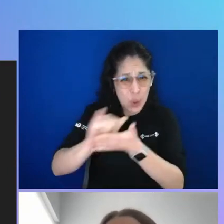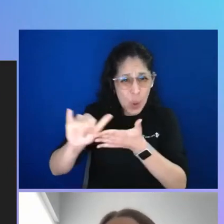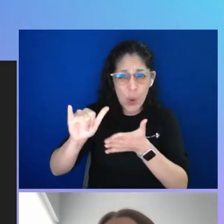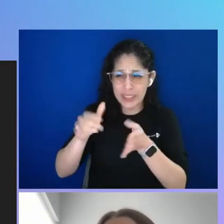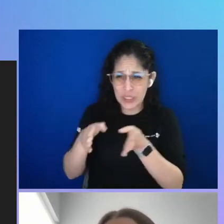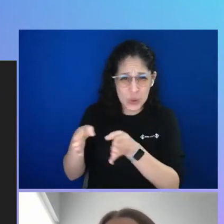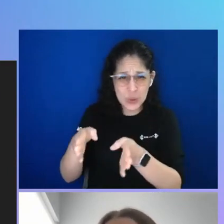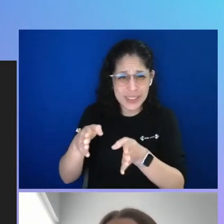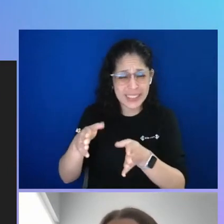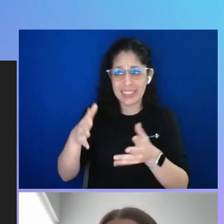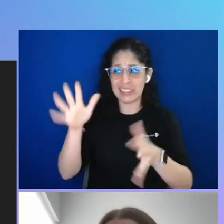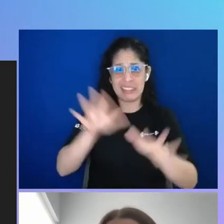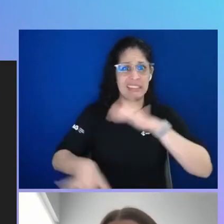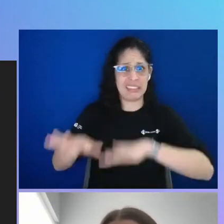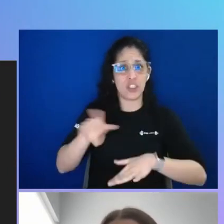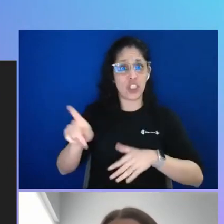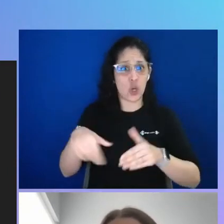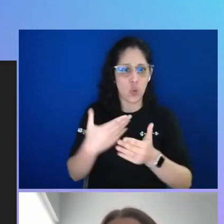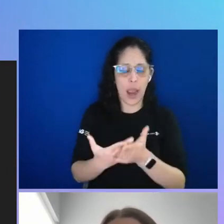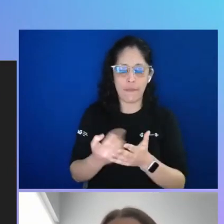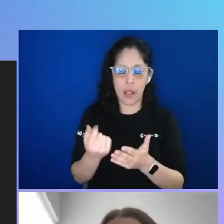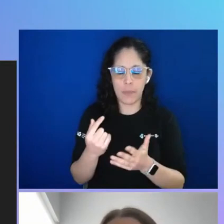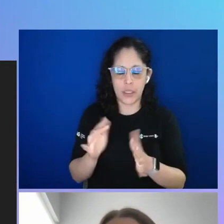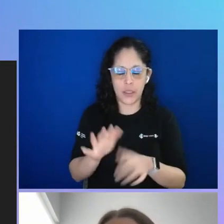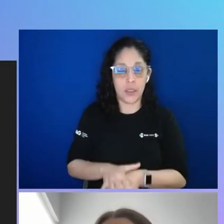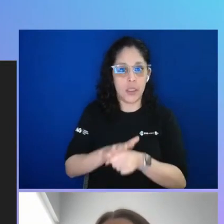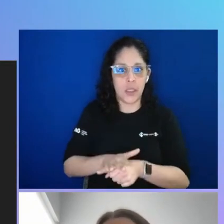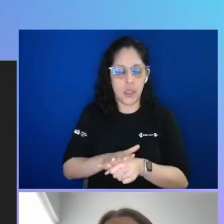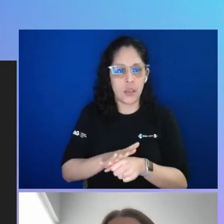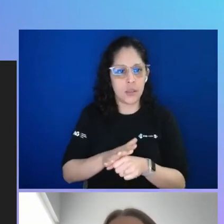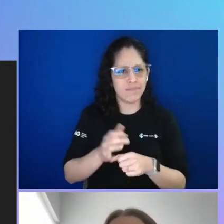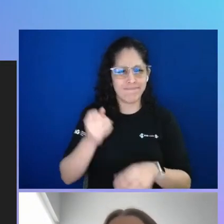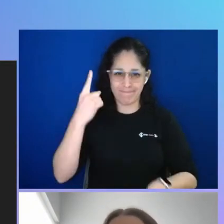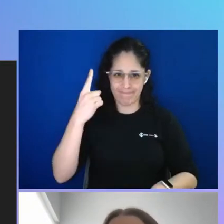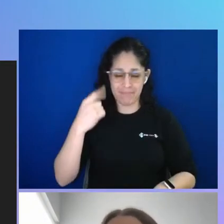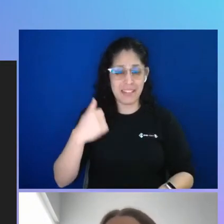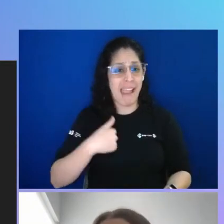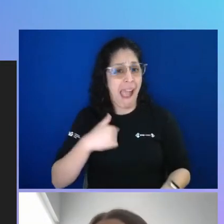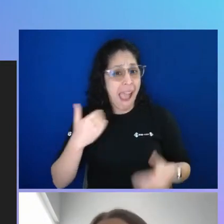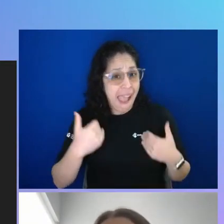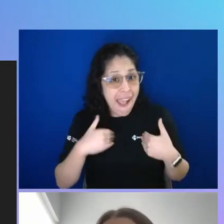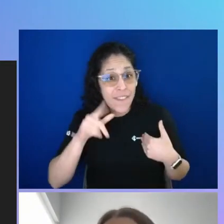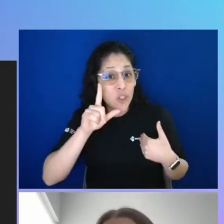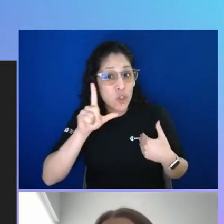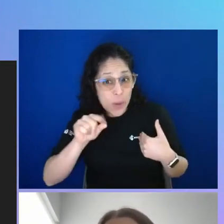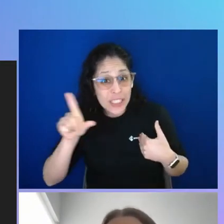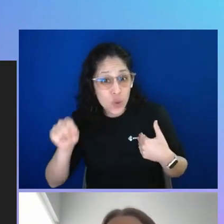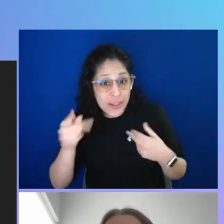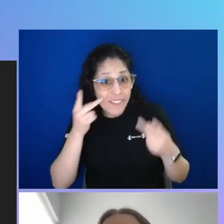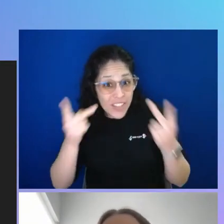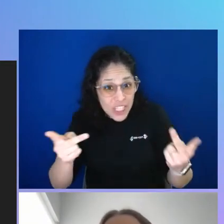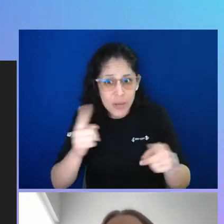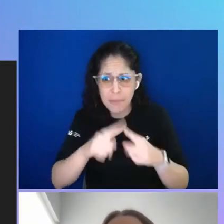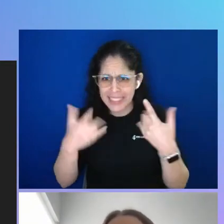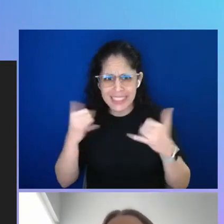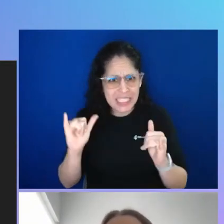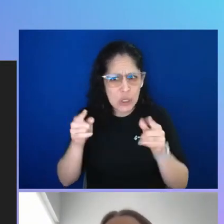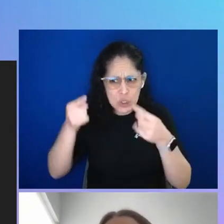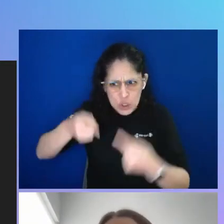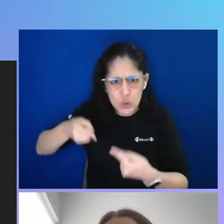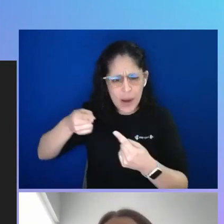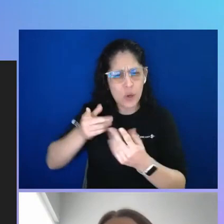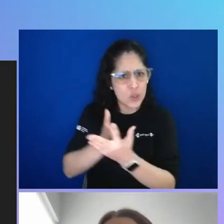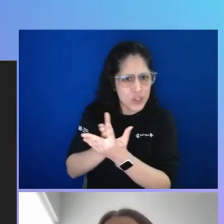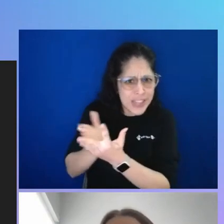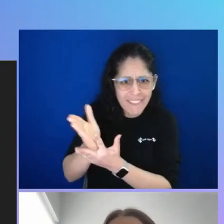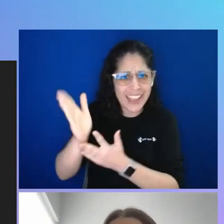she arrived a bit frazzled, which is totally understandable. I have 20/20 vision, but I still struggle to get around the city. But